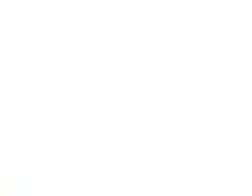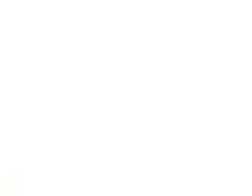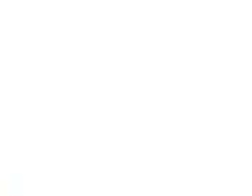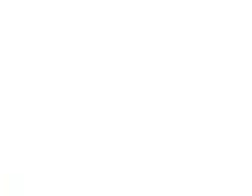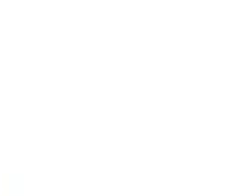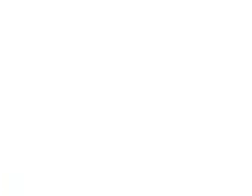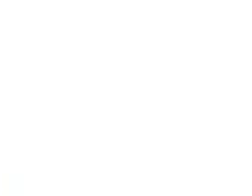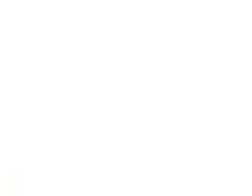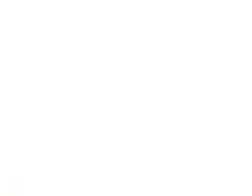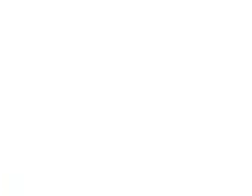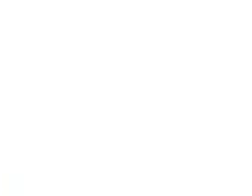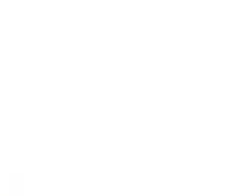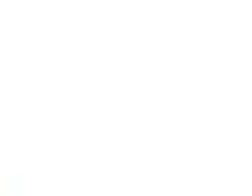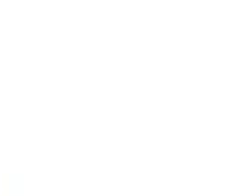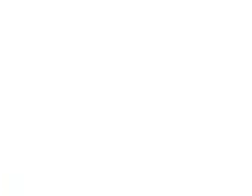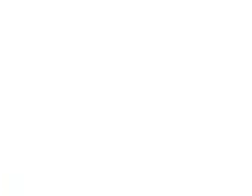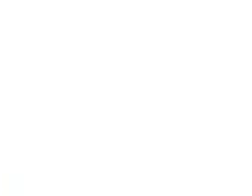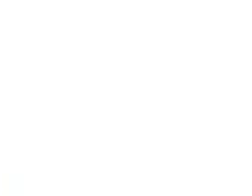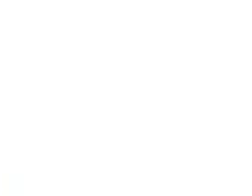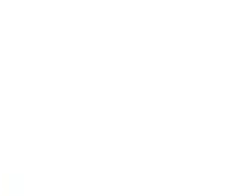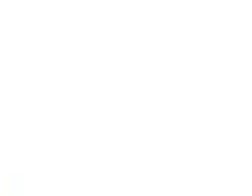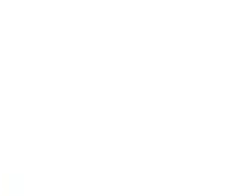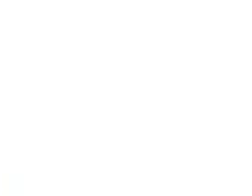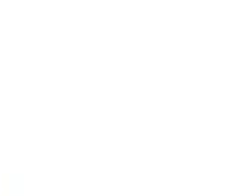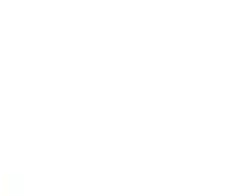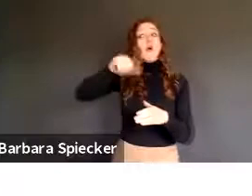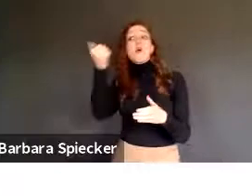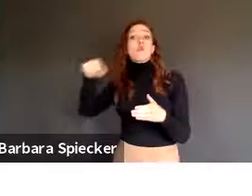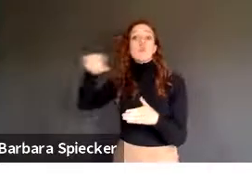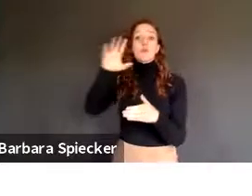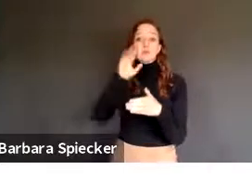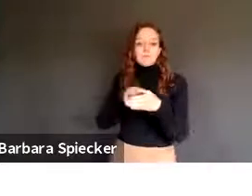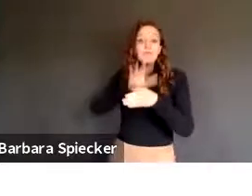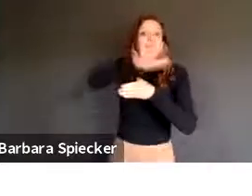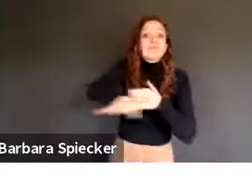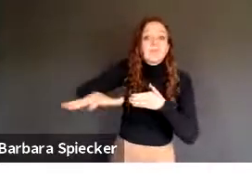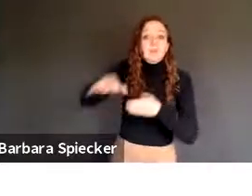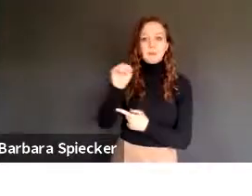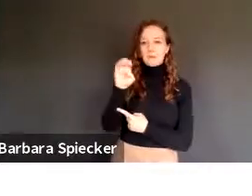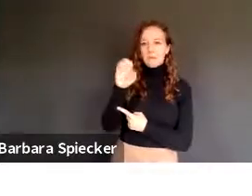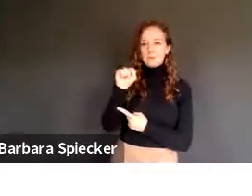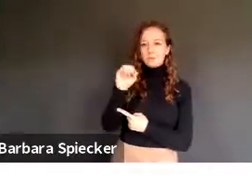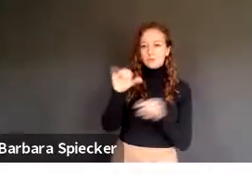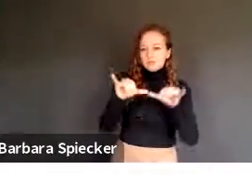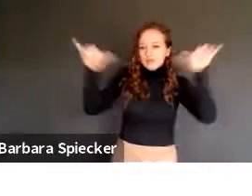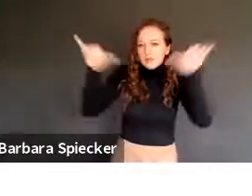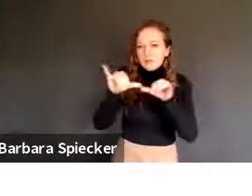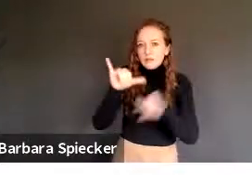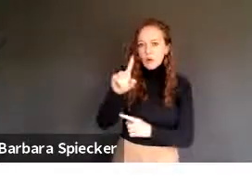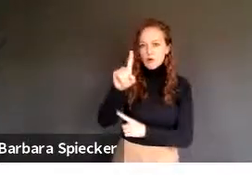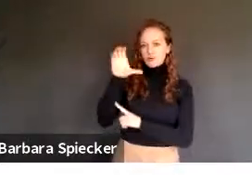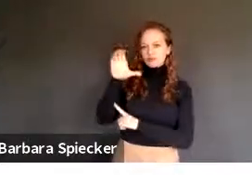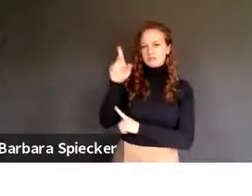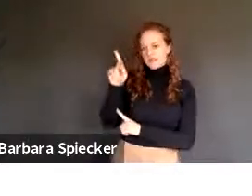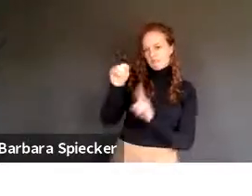itself, that would be within the organism itself as an individual, and then moving up to the local scale, which would be